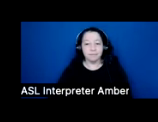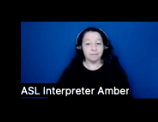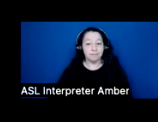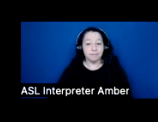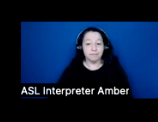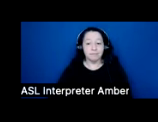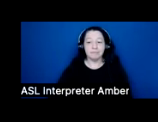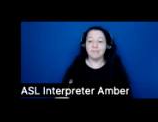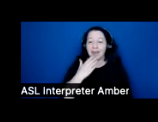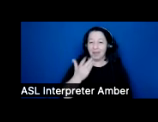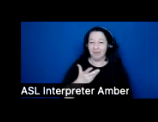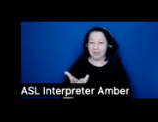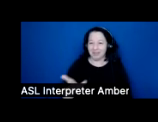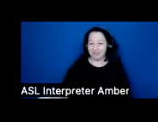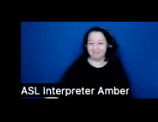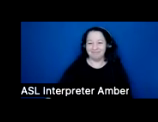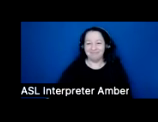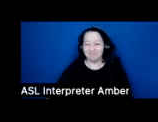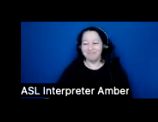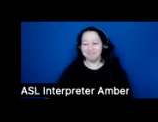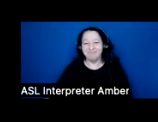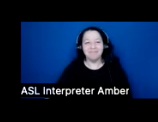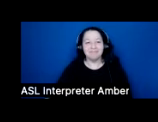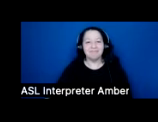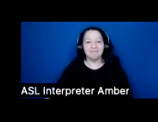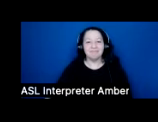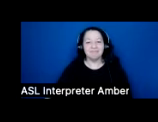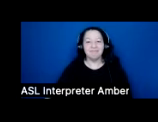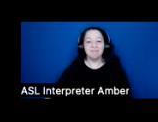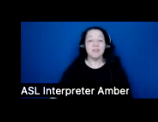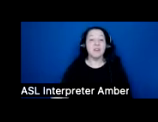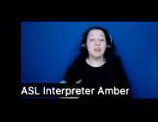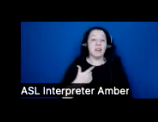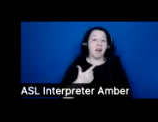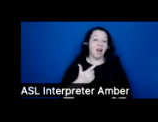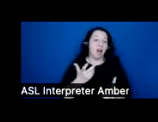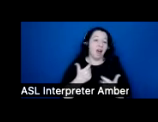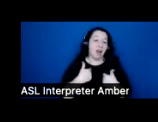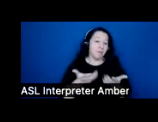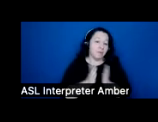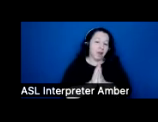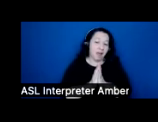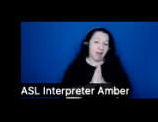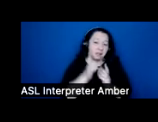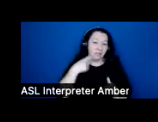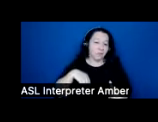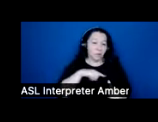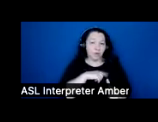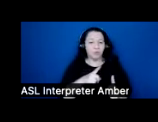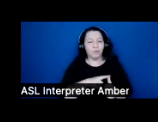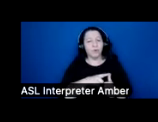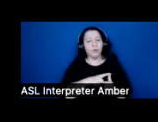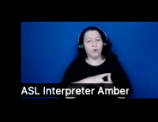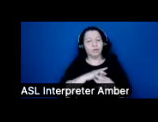Thank you so much. So I ask that we center and ground ourselves before we proceed with